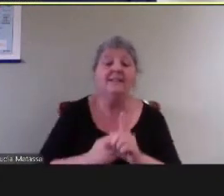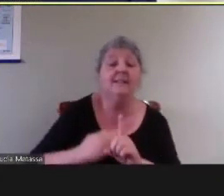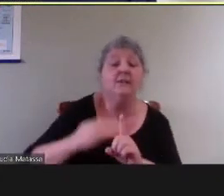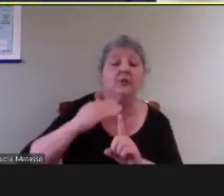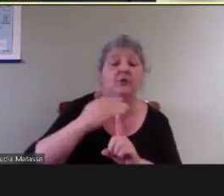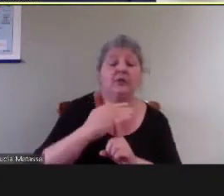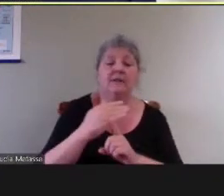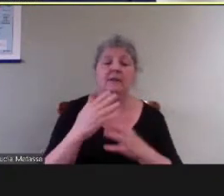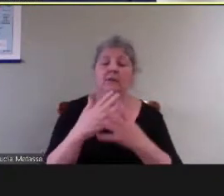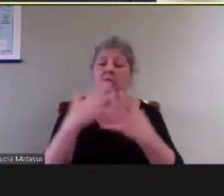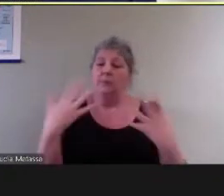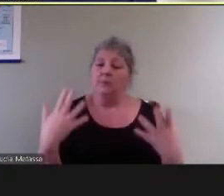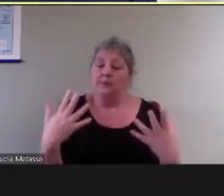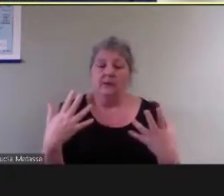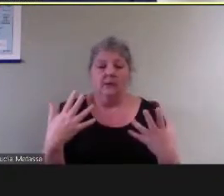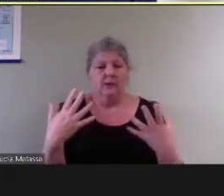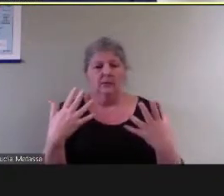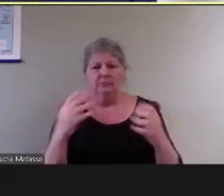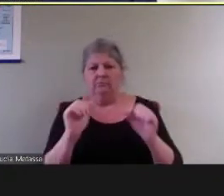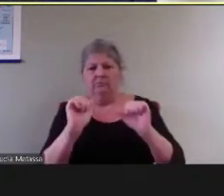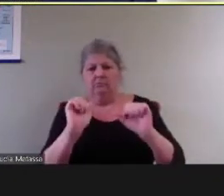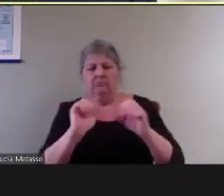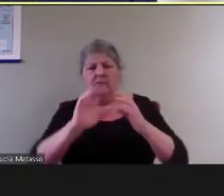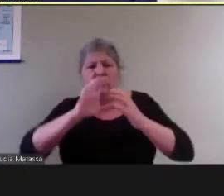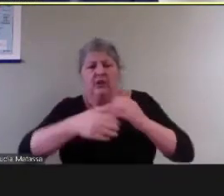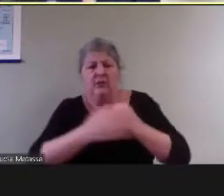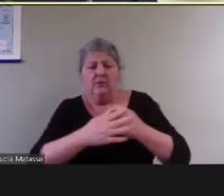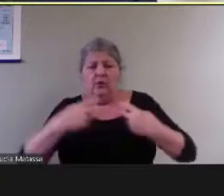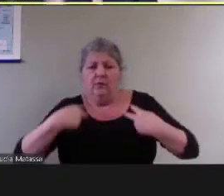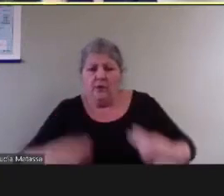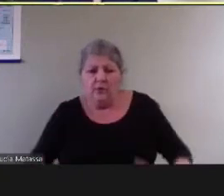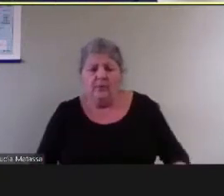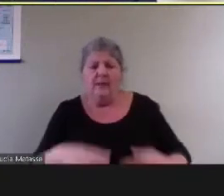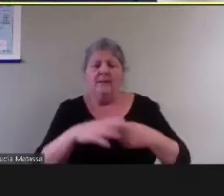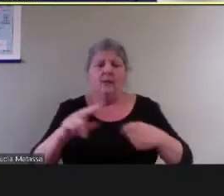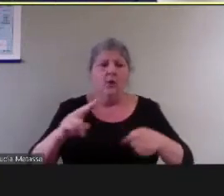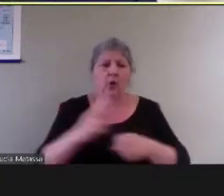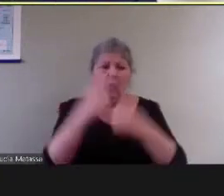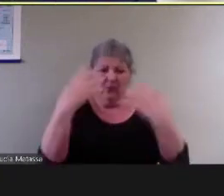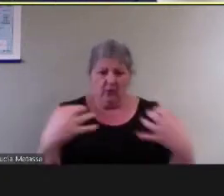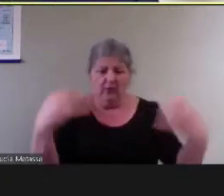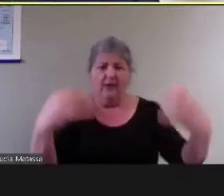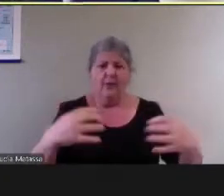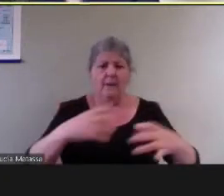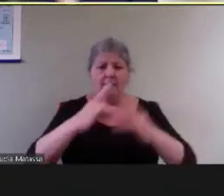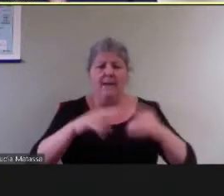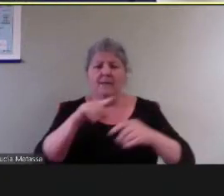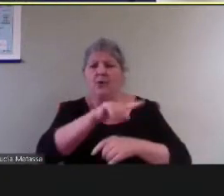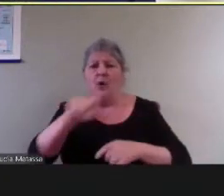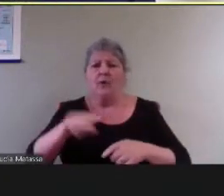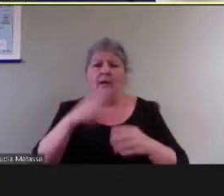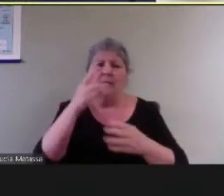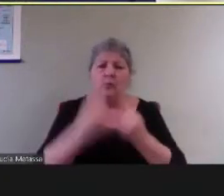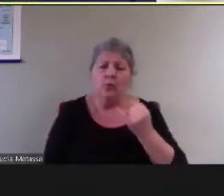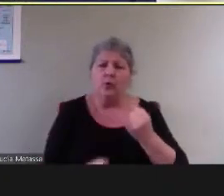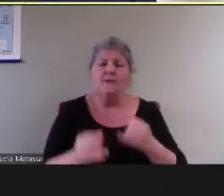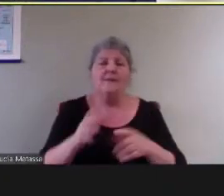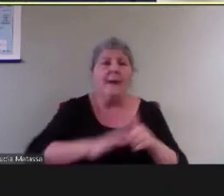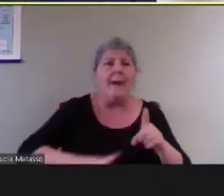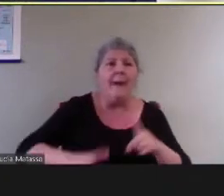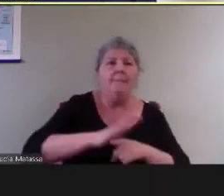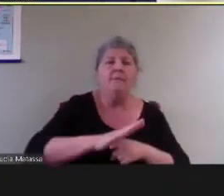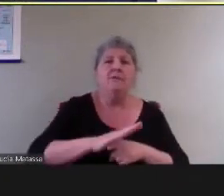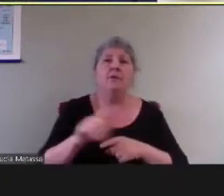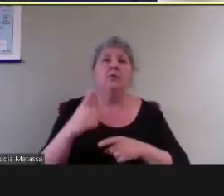wide vulnerability to humiliation and violence, and overcrowding heightens all of this. The atmosphere tends to be one